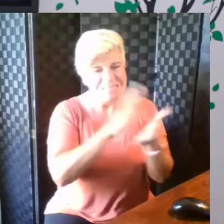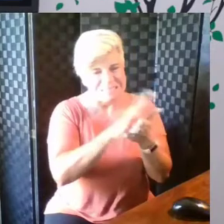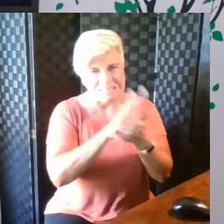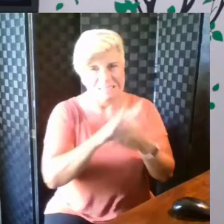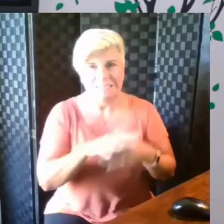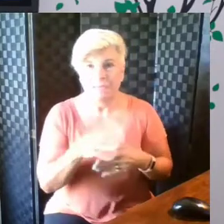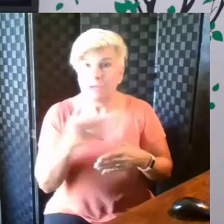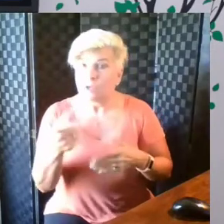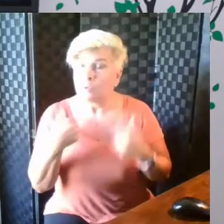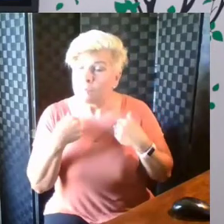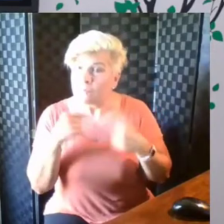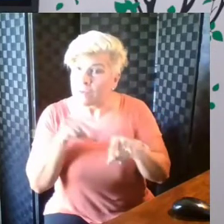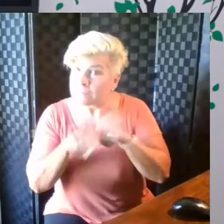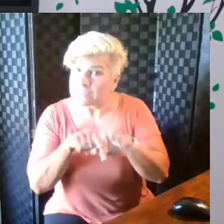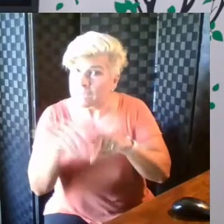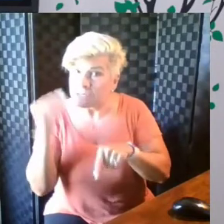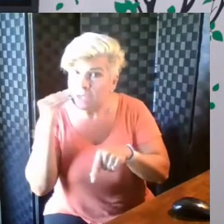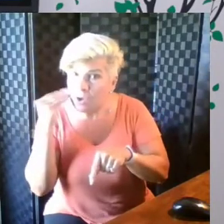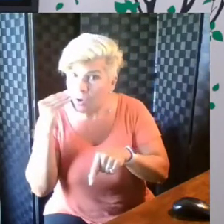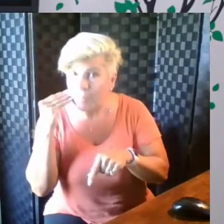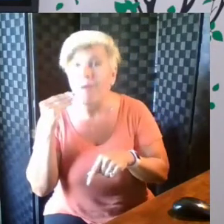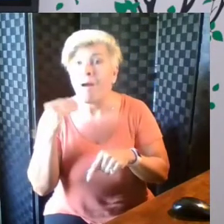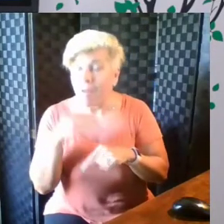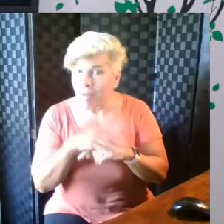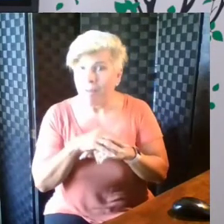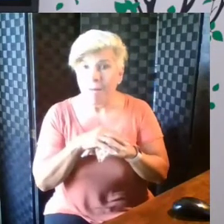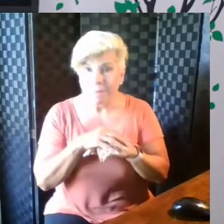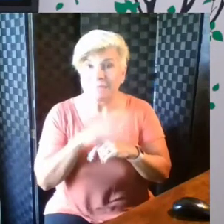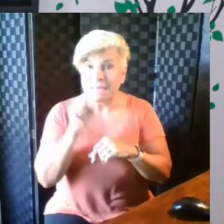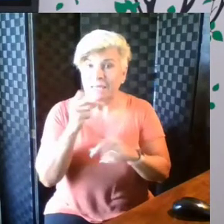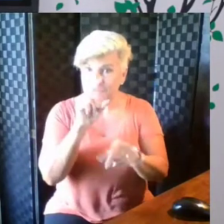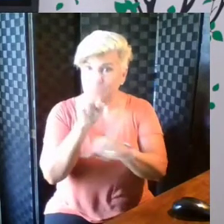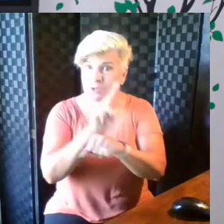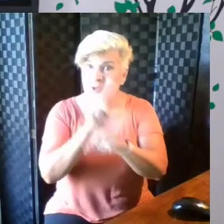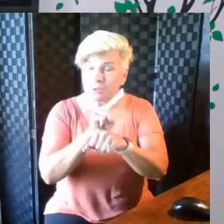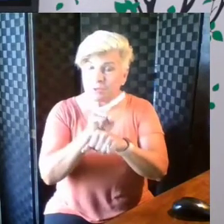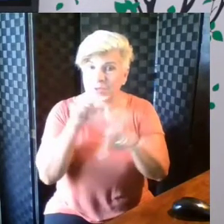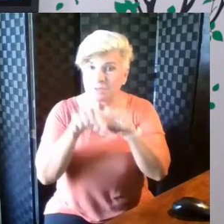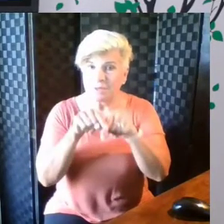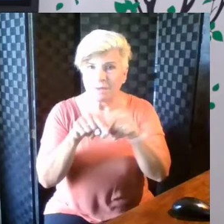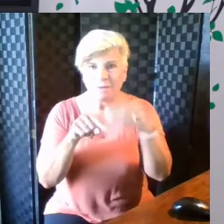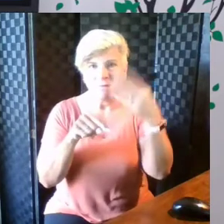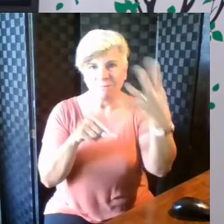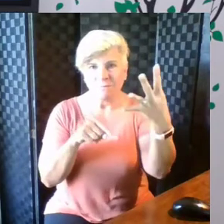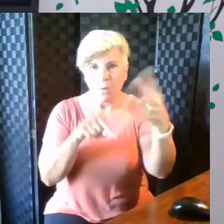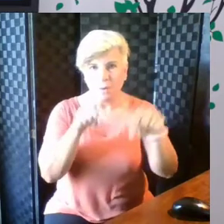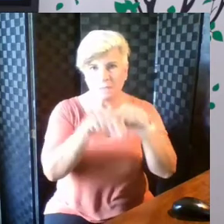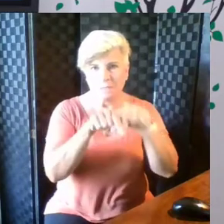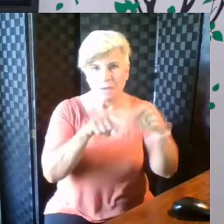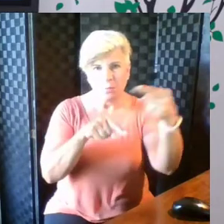maybe you don't have buttons, and that's fine. So I'm going to make a group here of 4 socks.